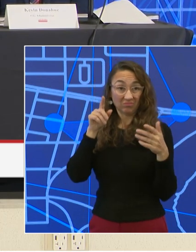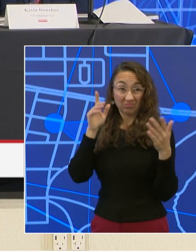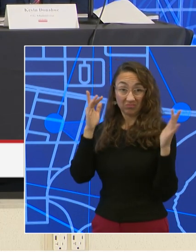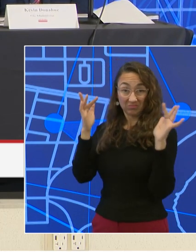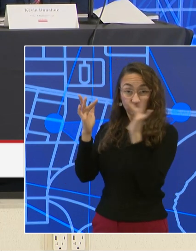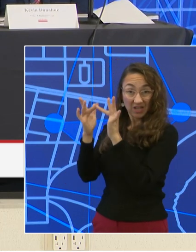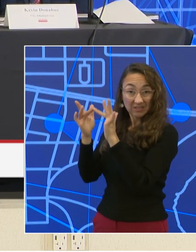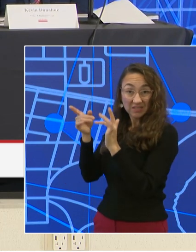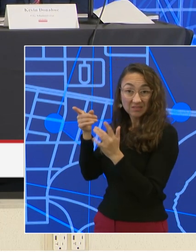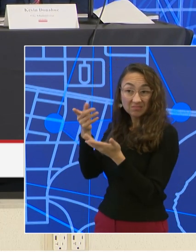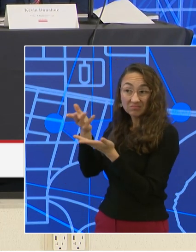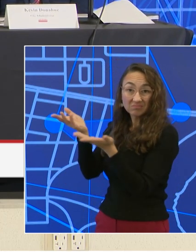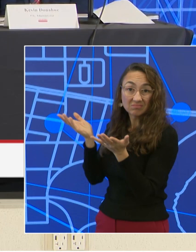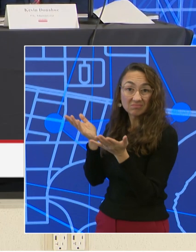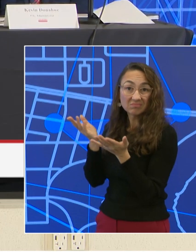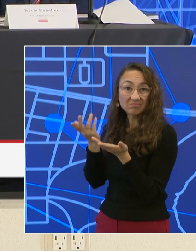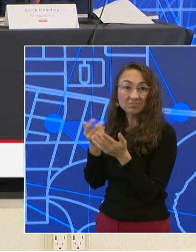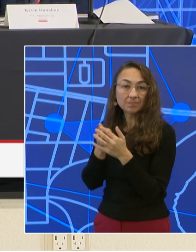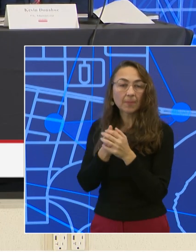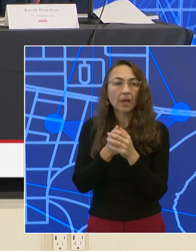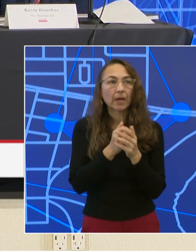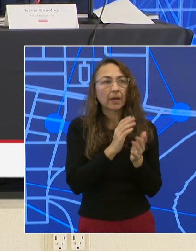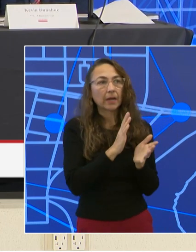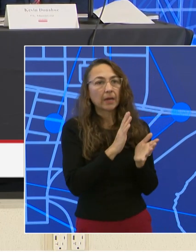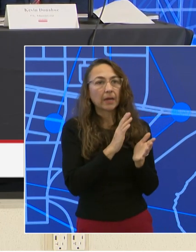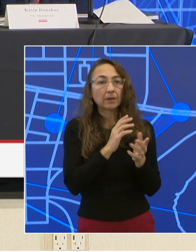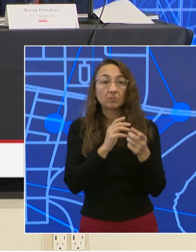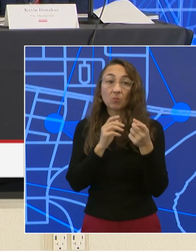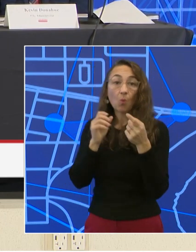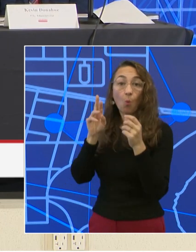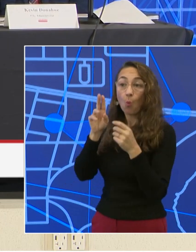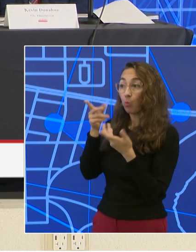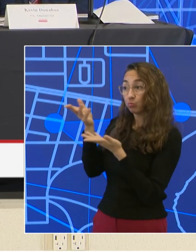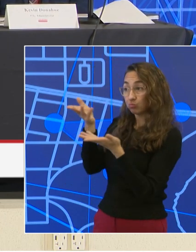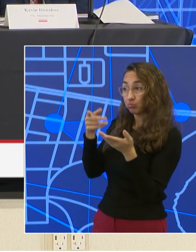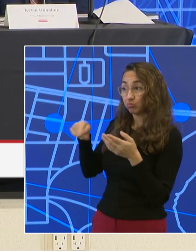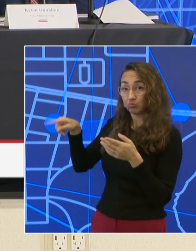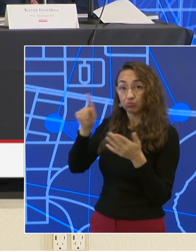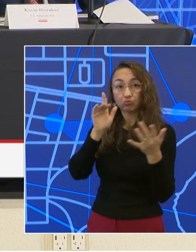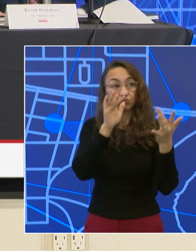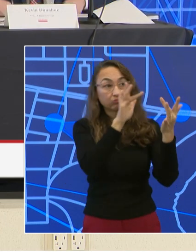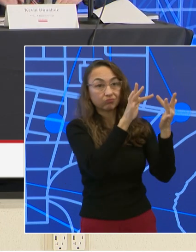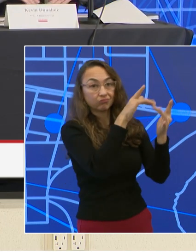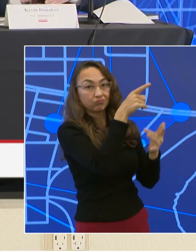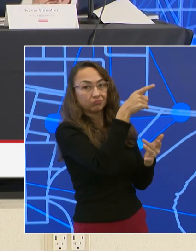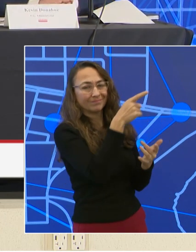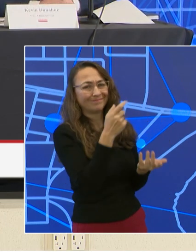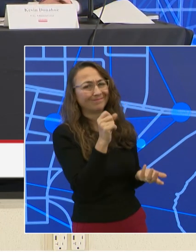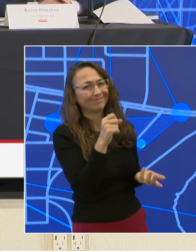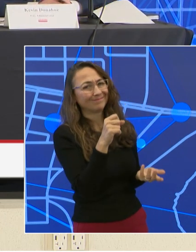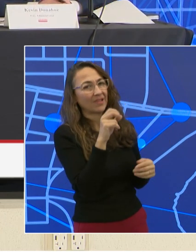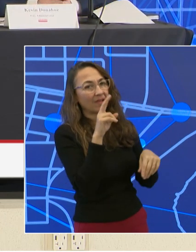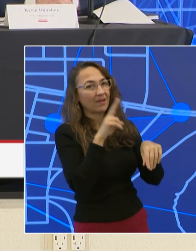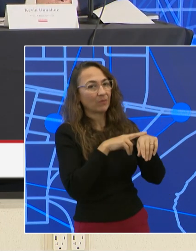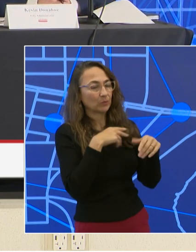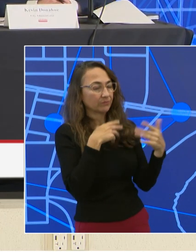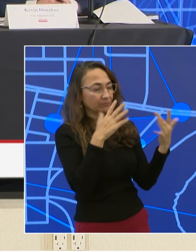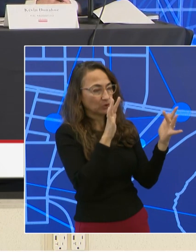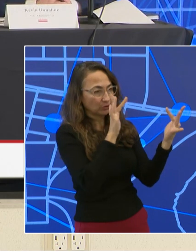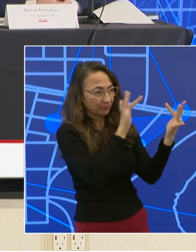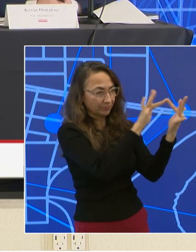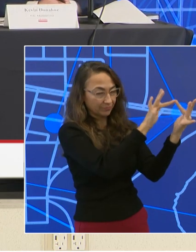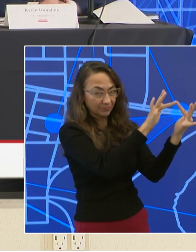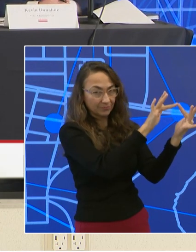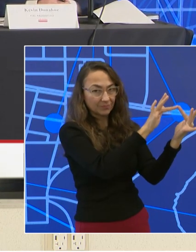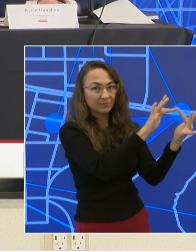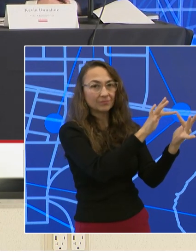nation's capital? Have you reached out to it? Yes, of course. As I've already said, we have reached out. We have been